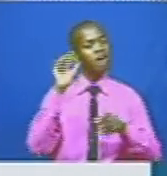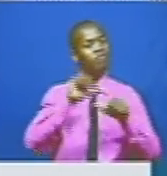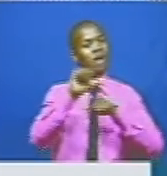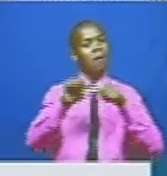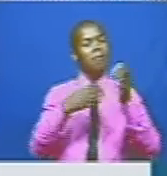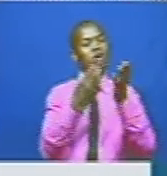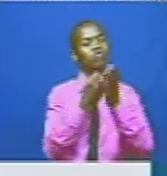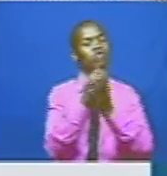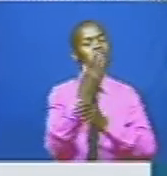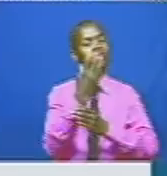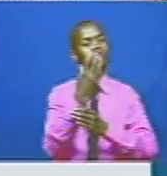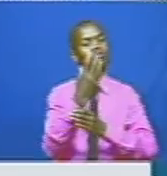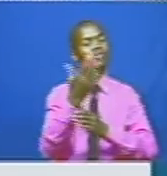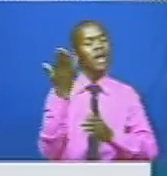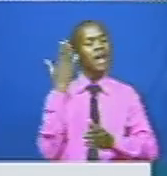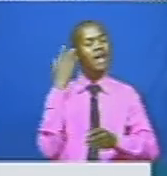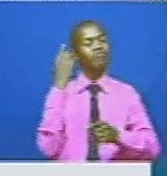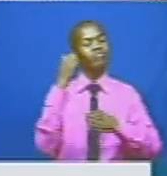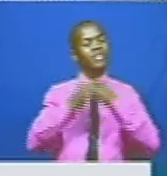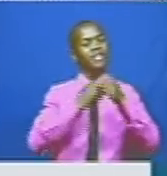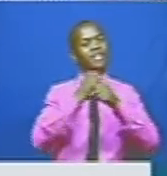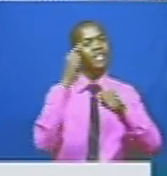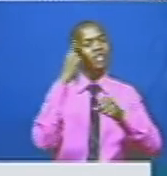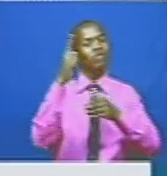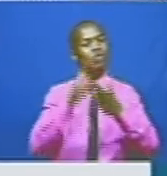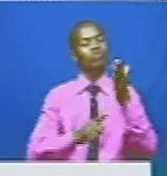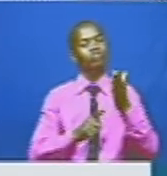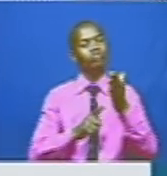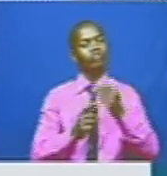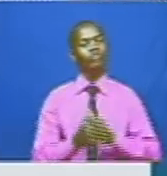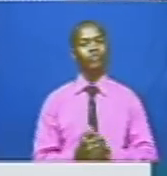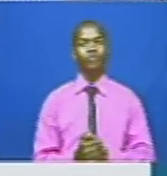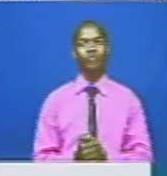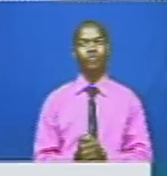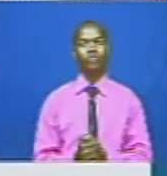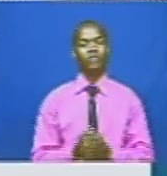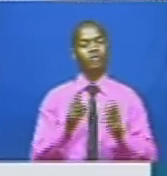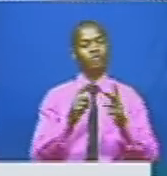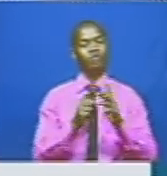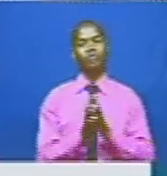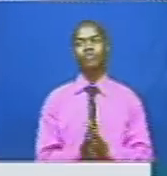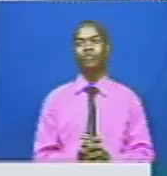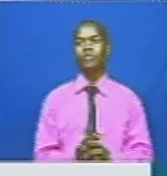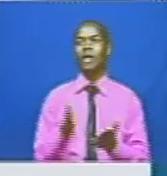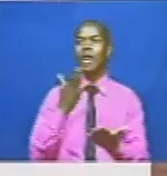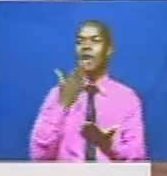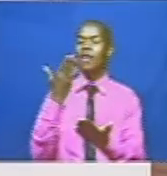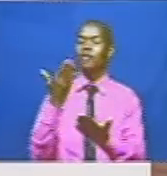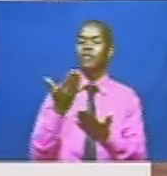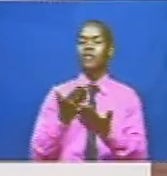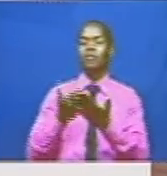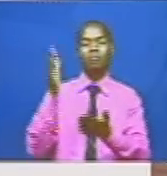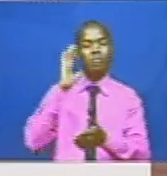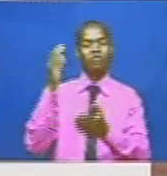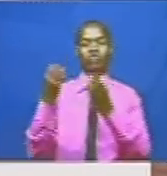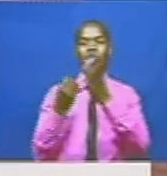tourism last year. Yeah. What do you think are the drivers of that growth? We can start with you, Lameck. Thank you. I believe the growth up